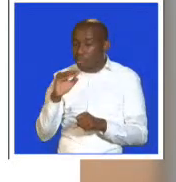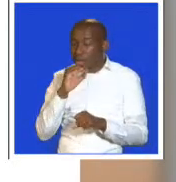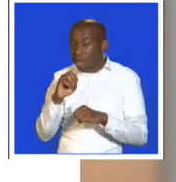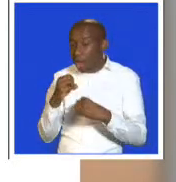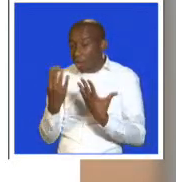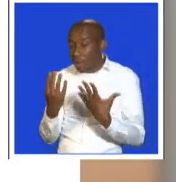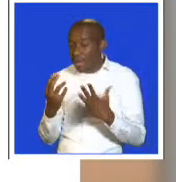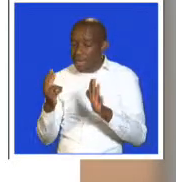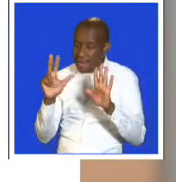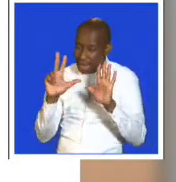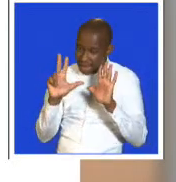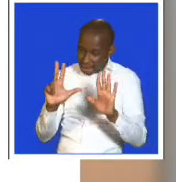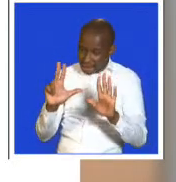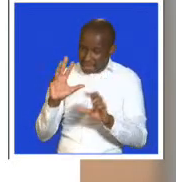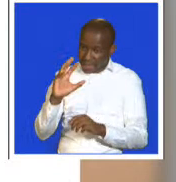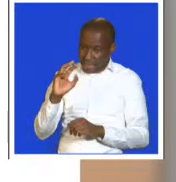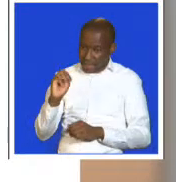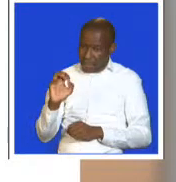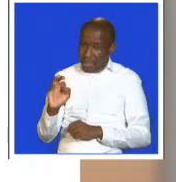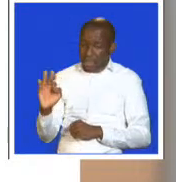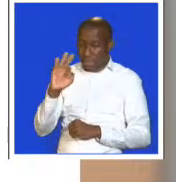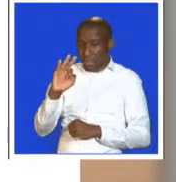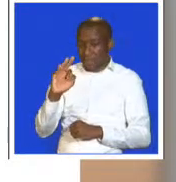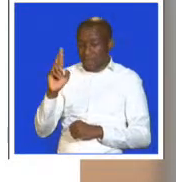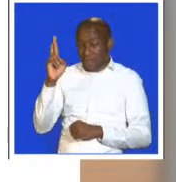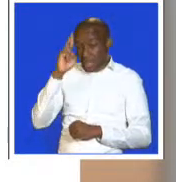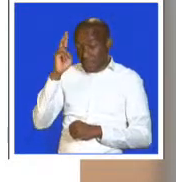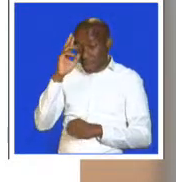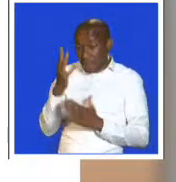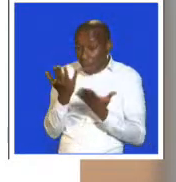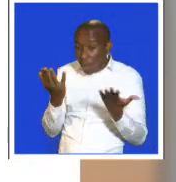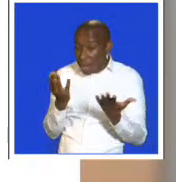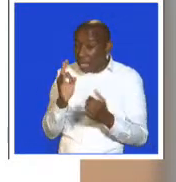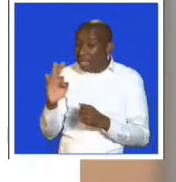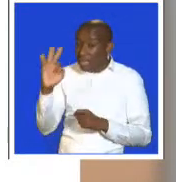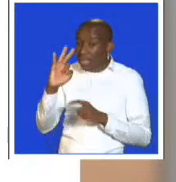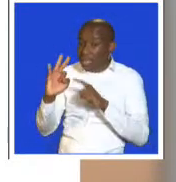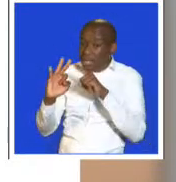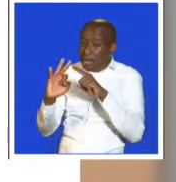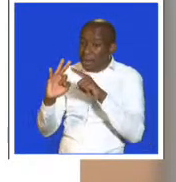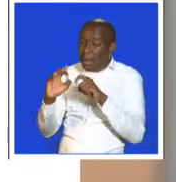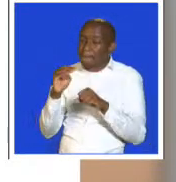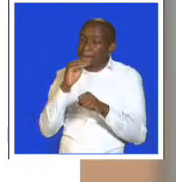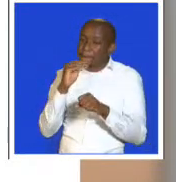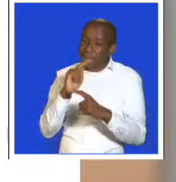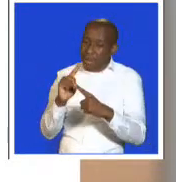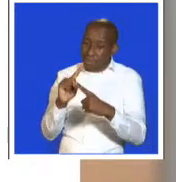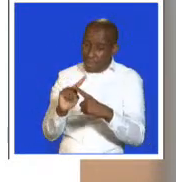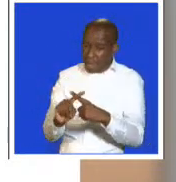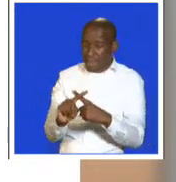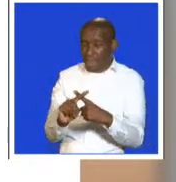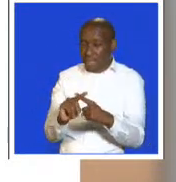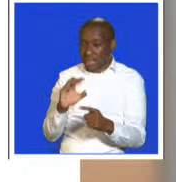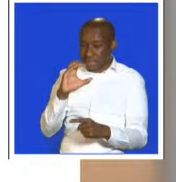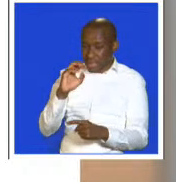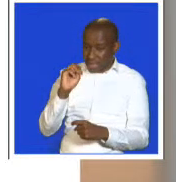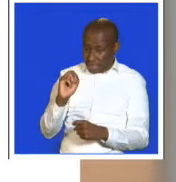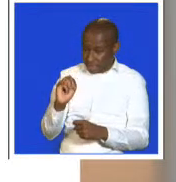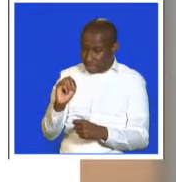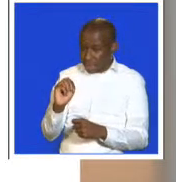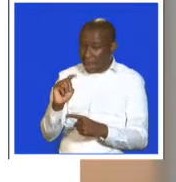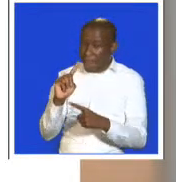centimeters. Remember, we say the cubic centimeter comes from the fact that we are multiplying centimeter